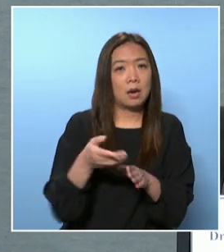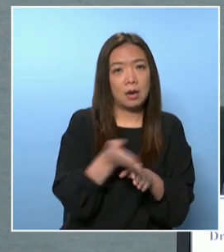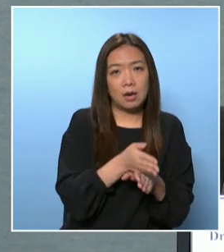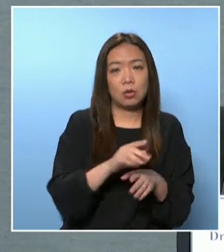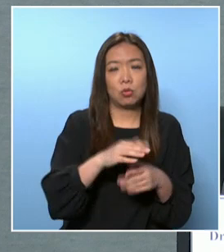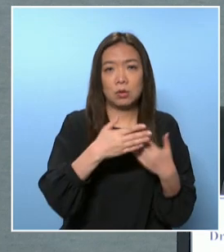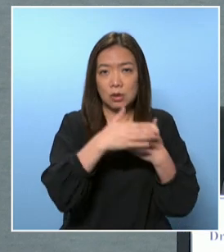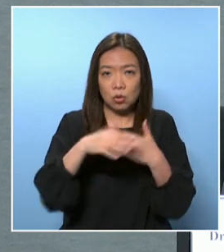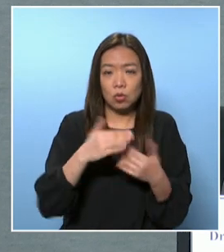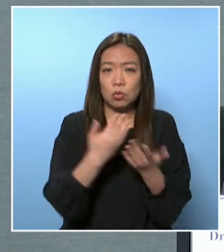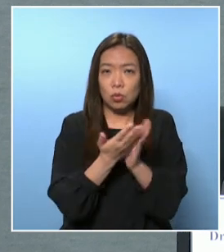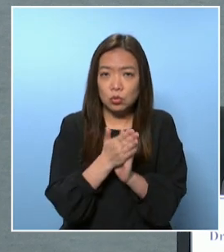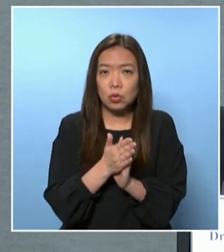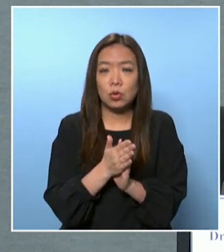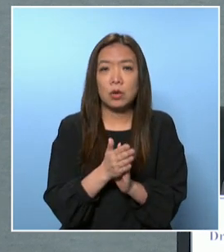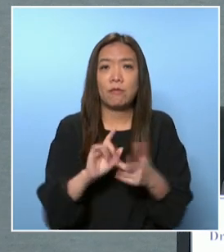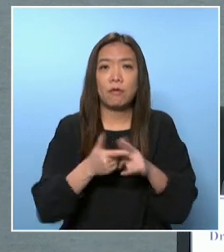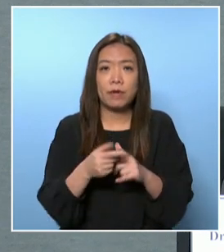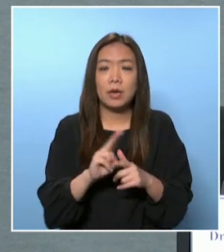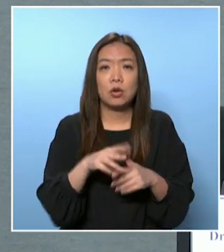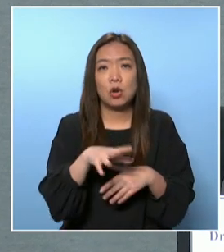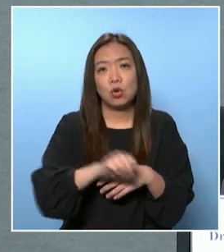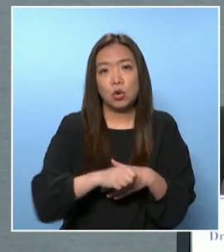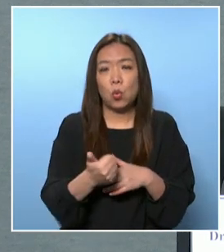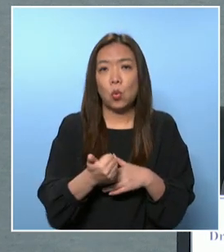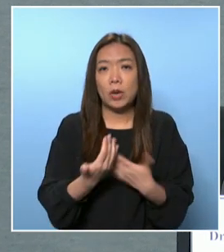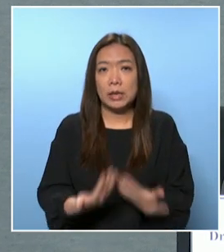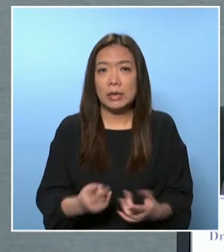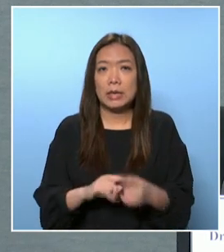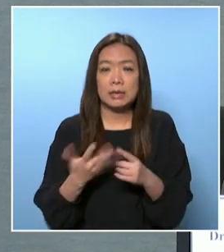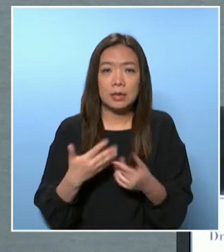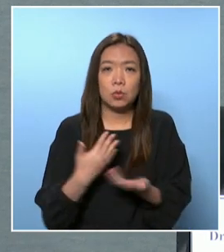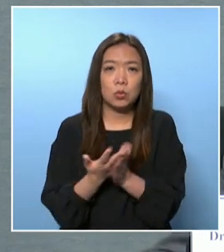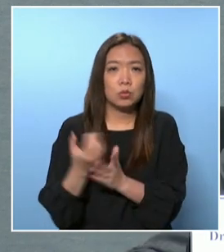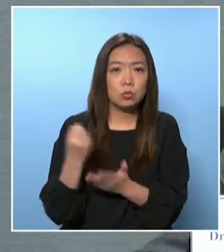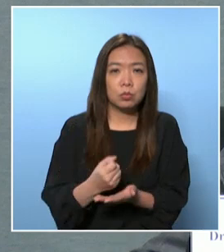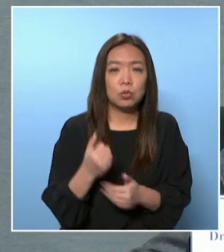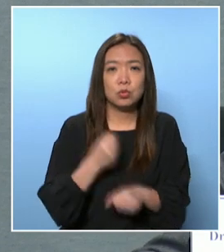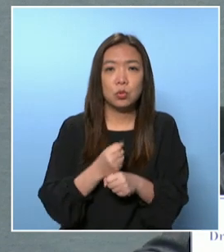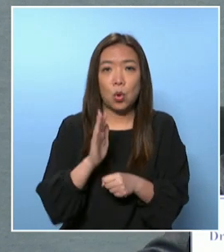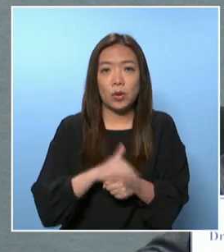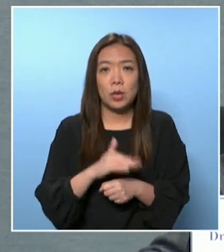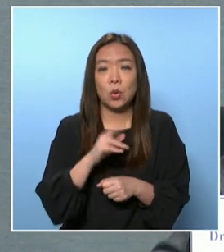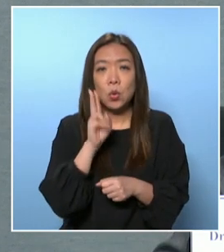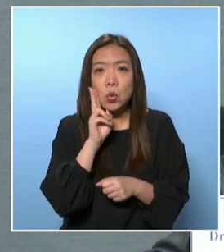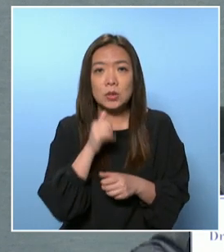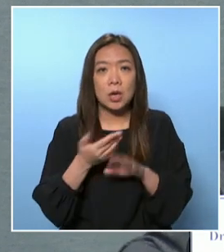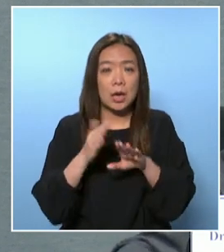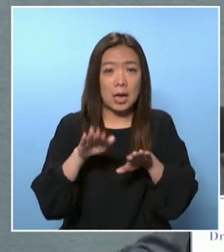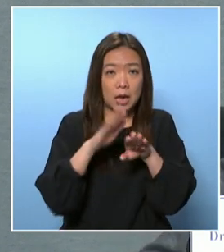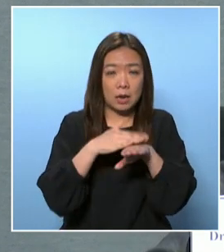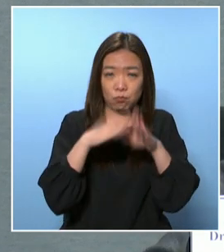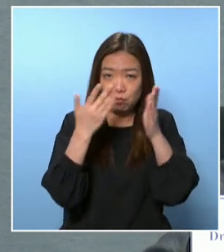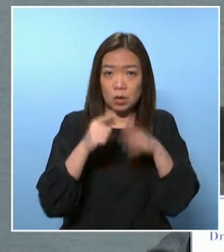sources. And in the upstream, downstream, midstream, we do have many measures to address the issues.